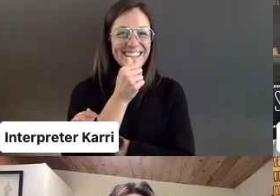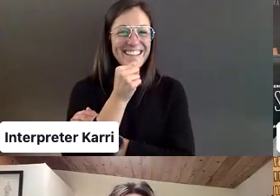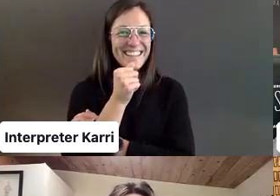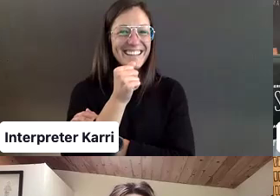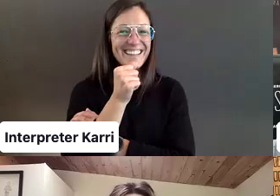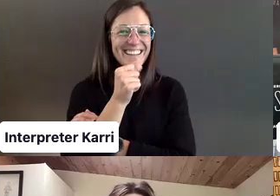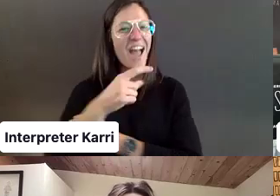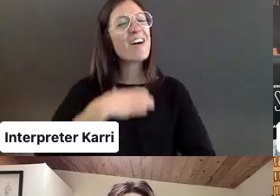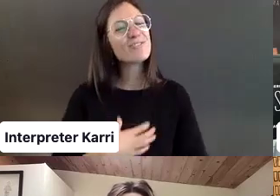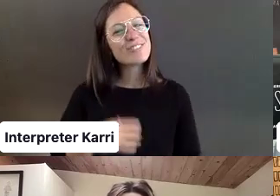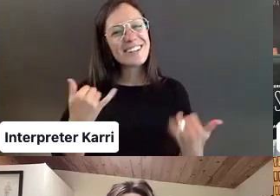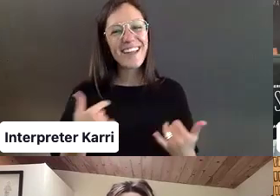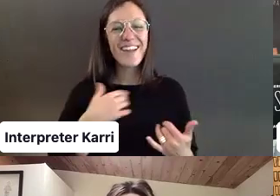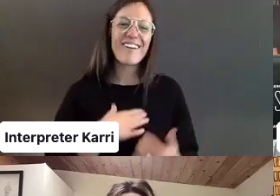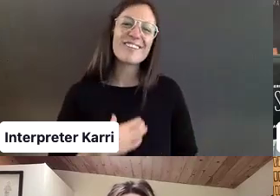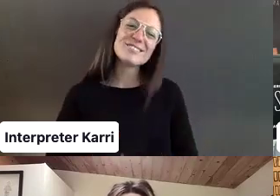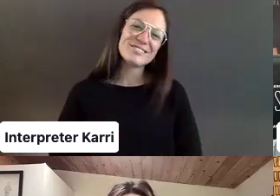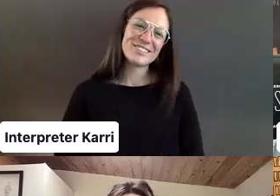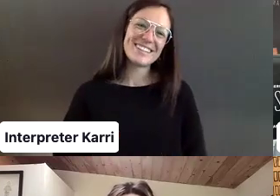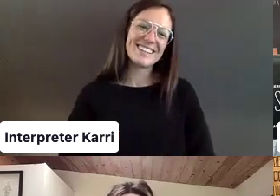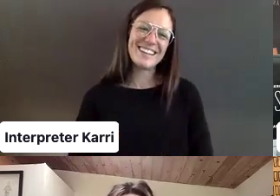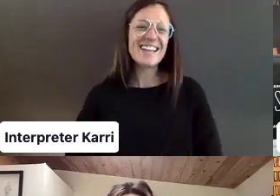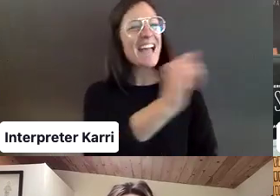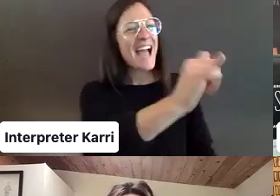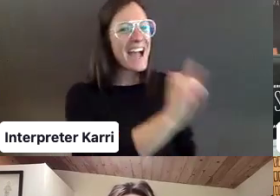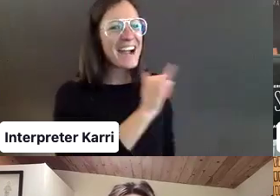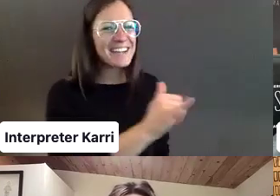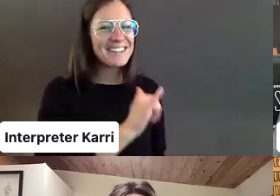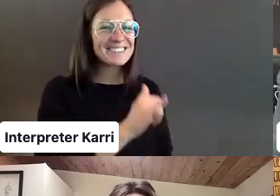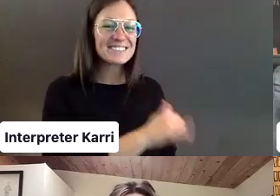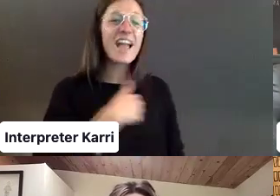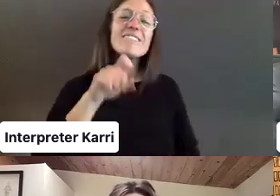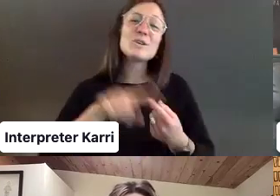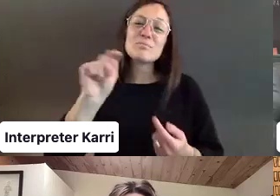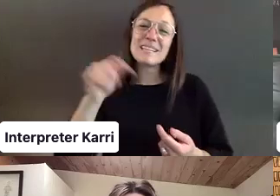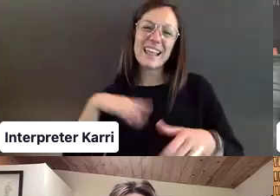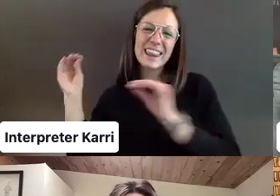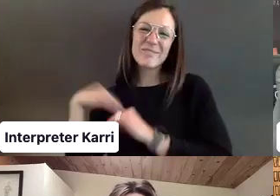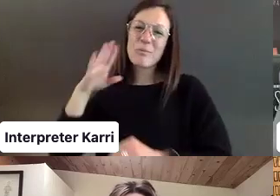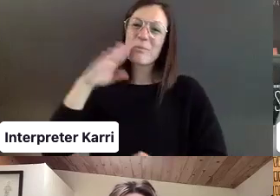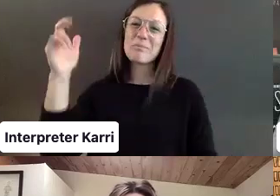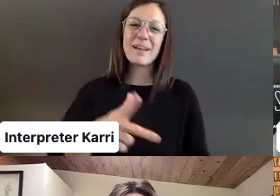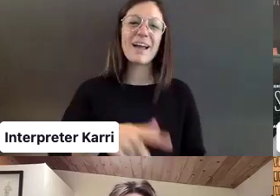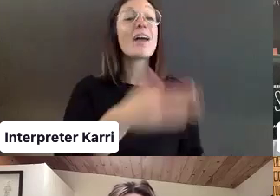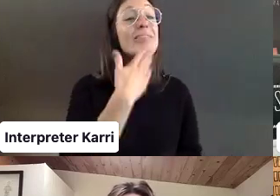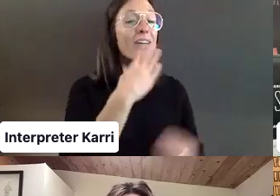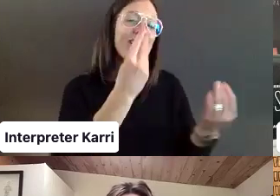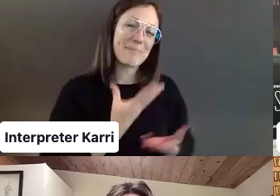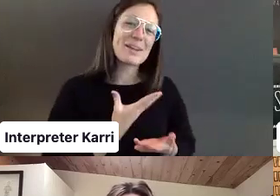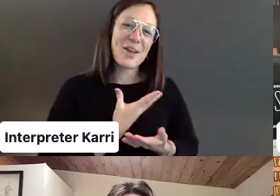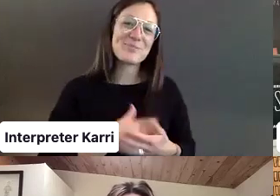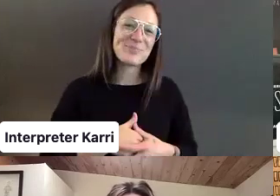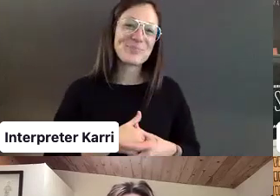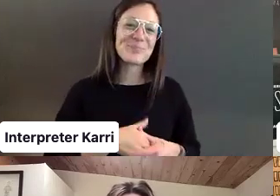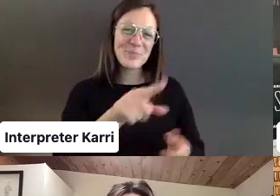I'm hungry, y'all. I know. Damn. Me too. And I have to pee. I'm going to be right back. I'm going to mute Okay. myself. Thank you for letting us know. And